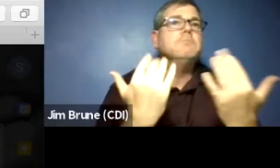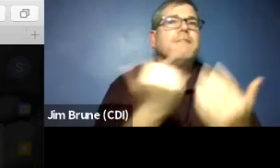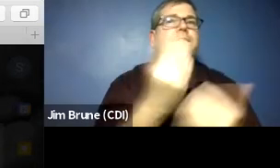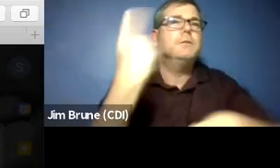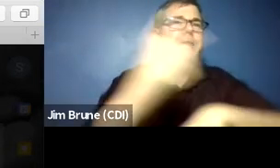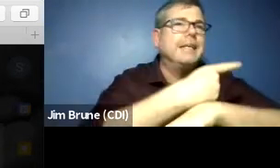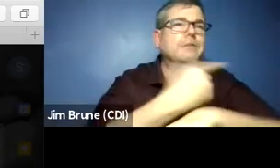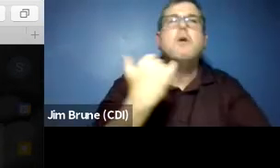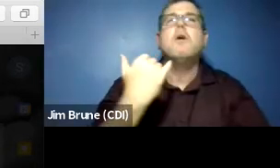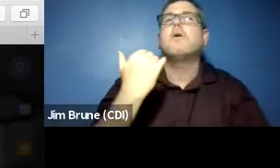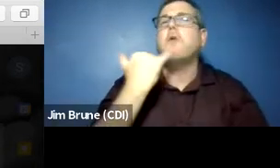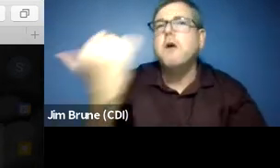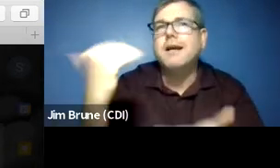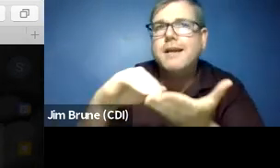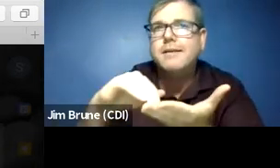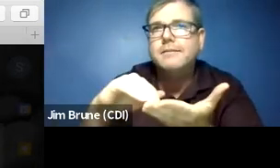Second,